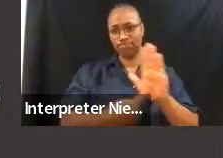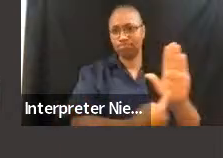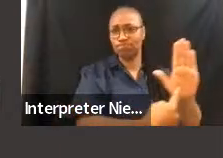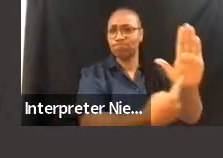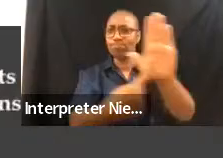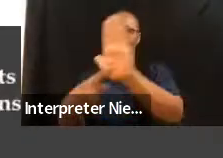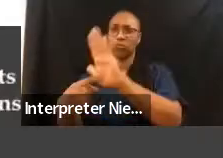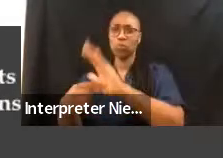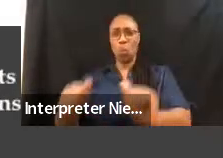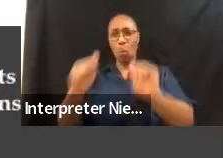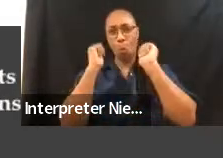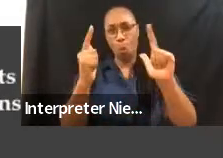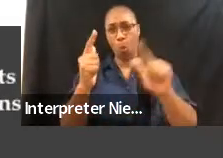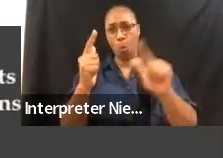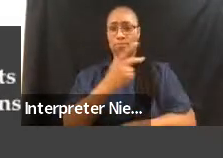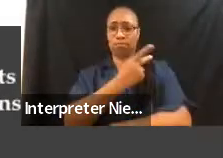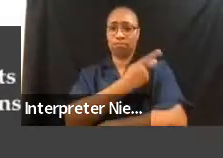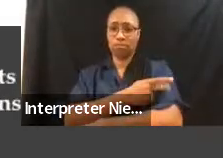Next slide.